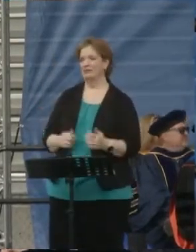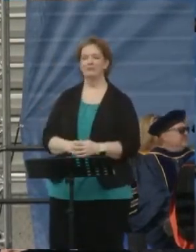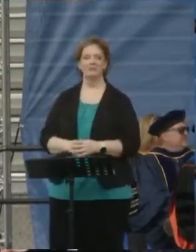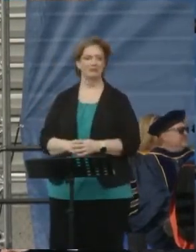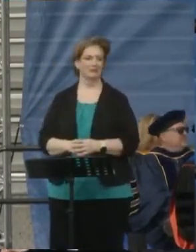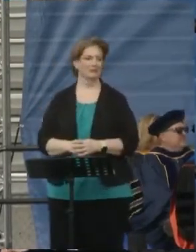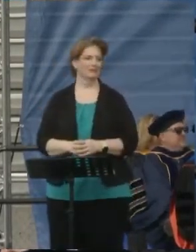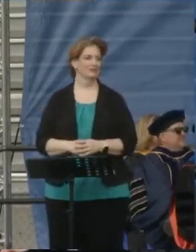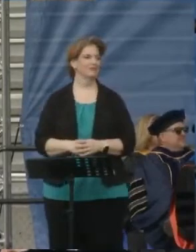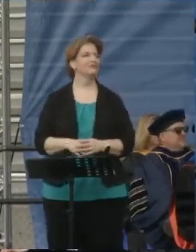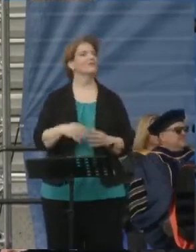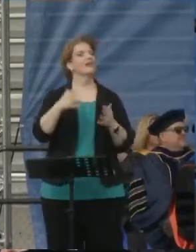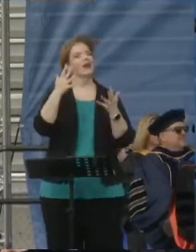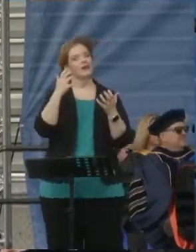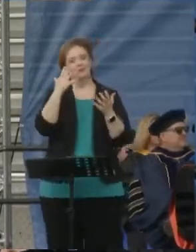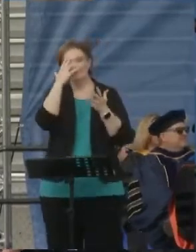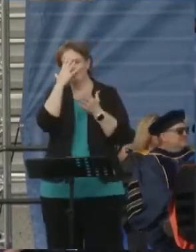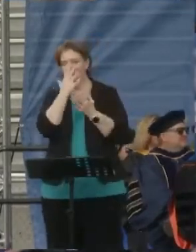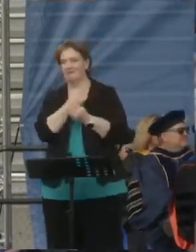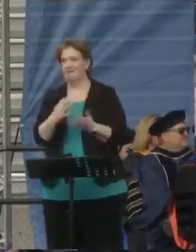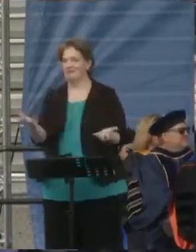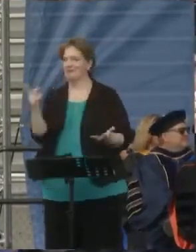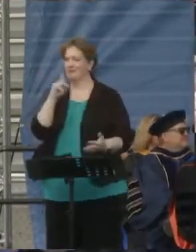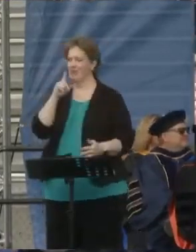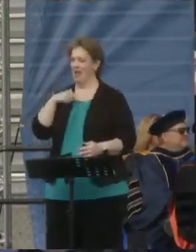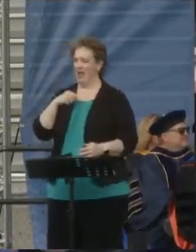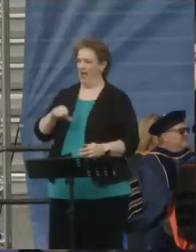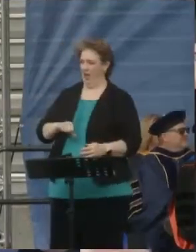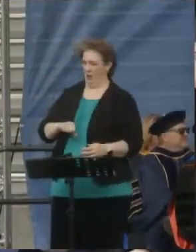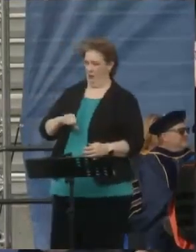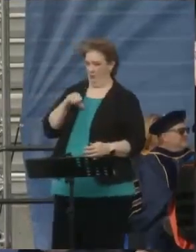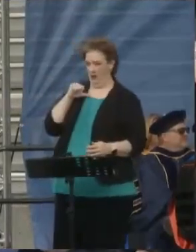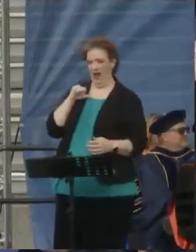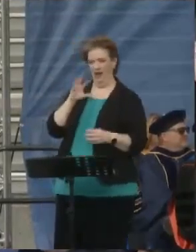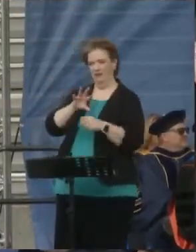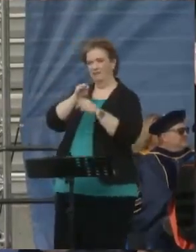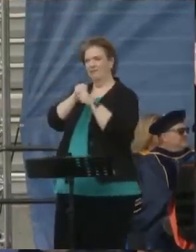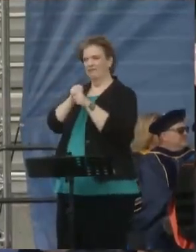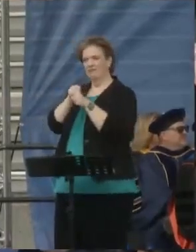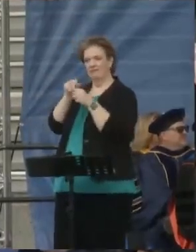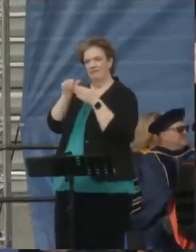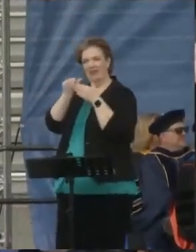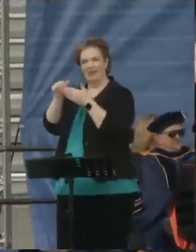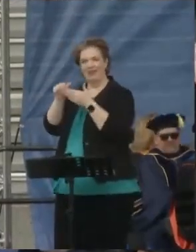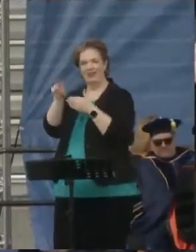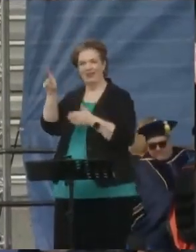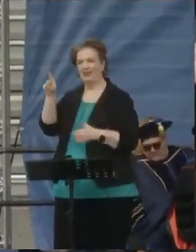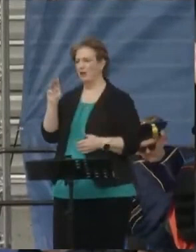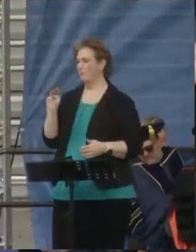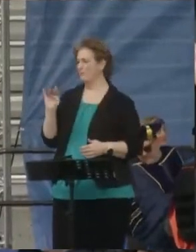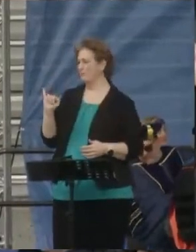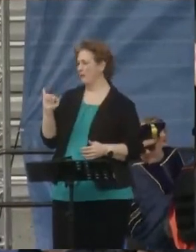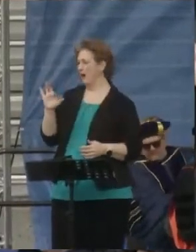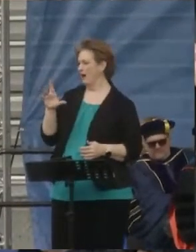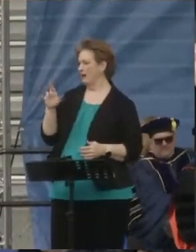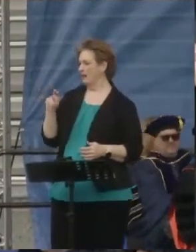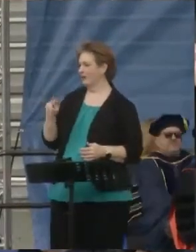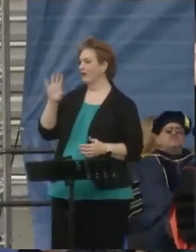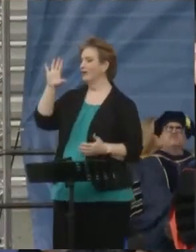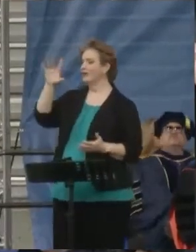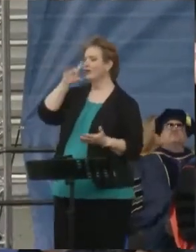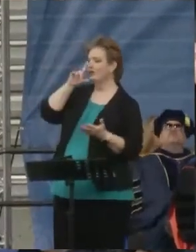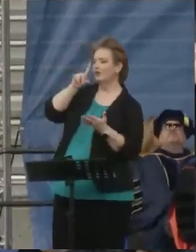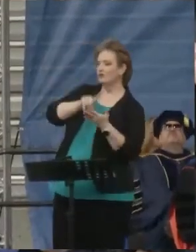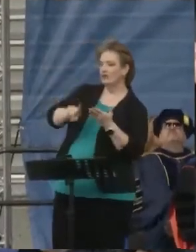moment here to say how proud I am to lead the Micron team. The research and development that drives